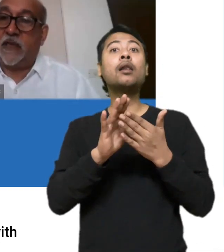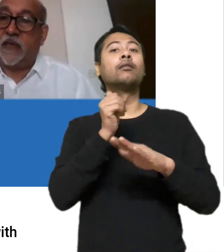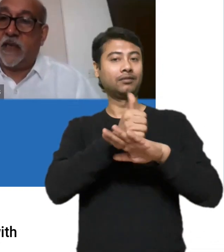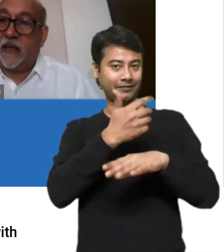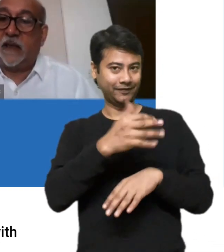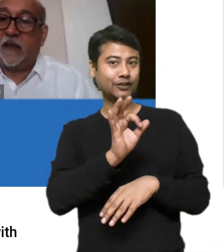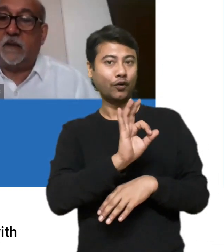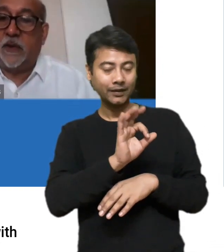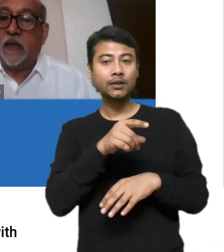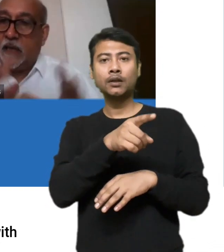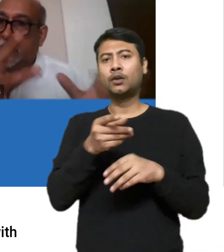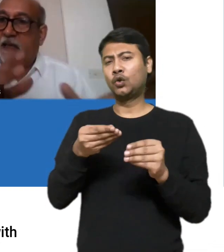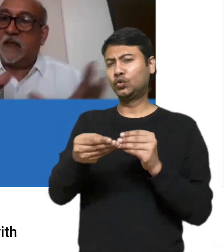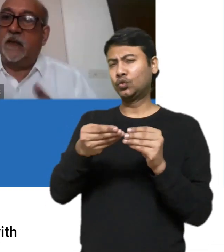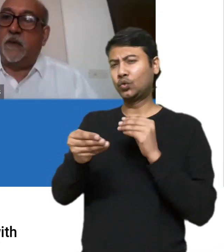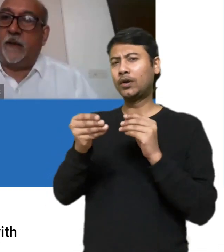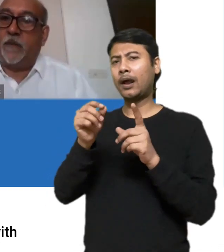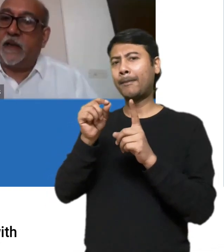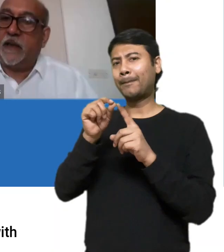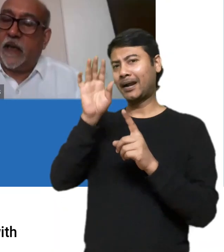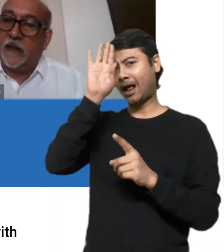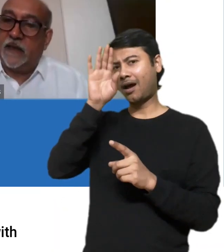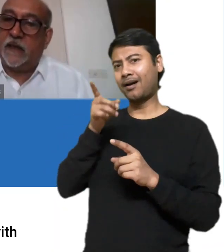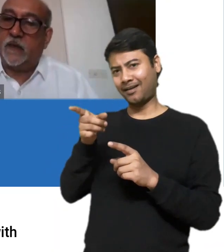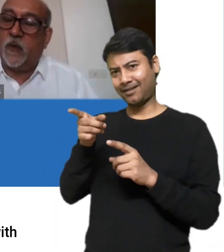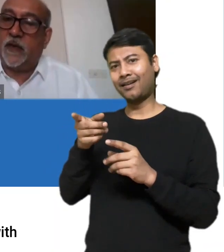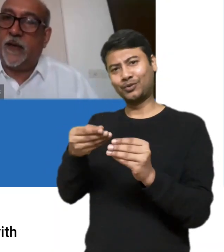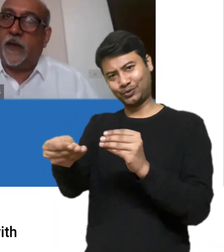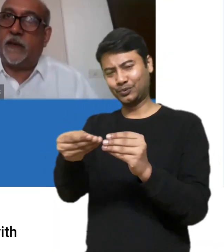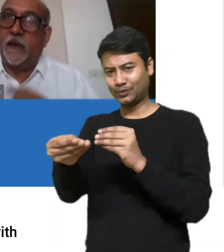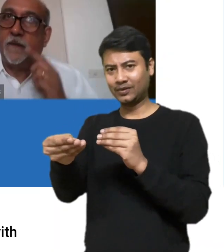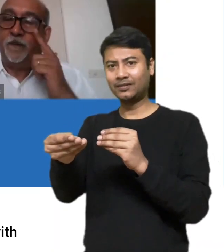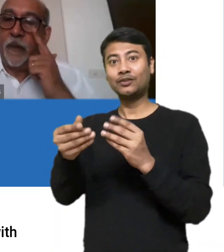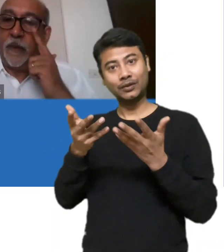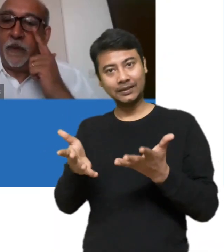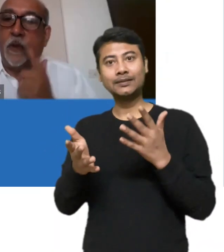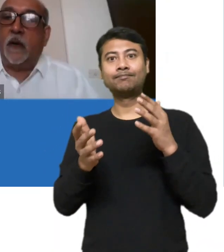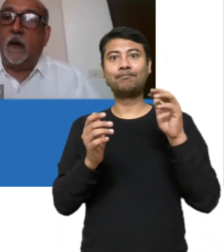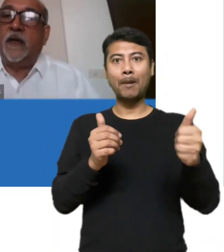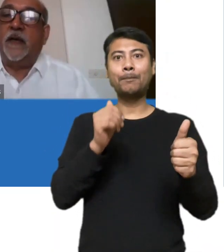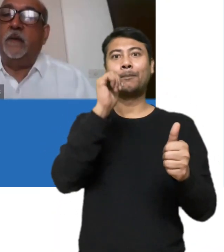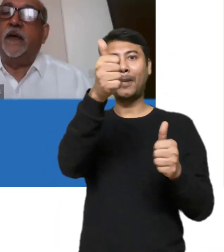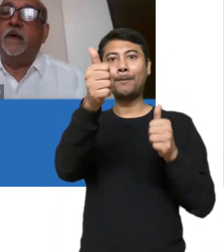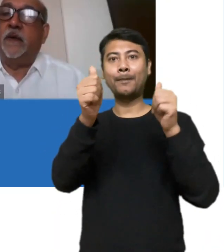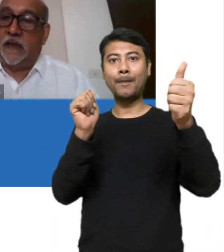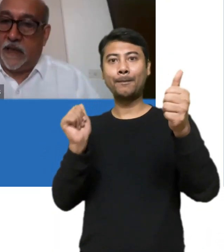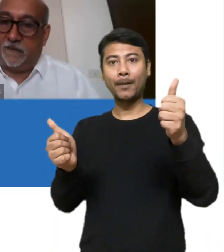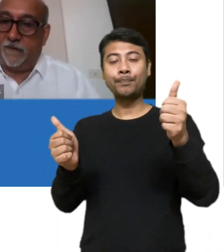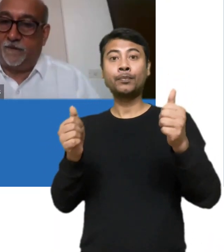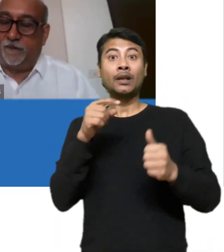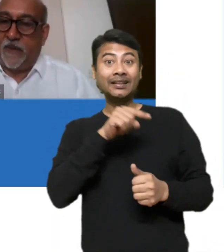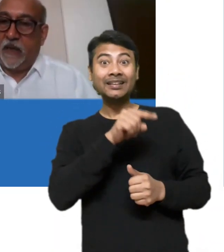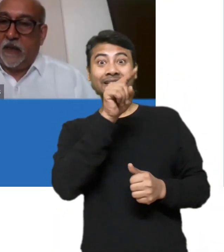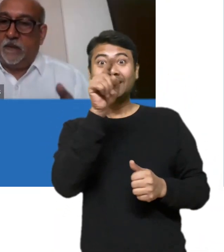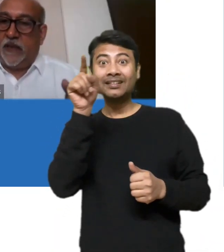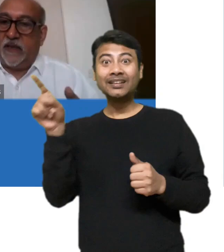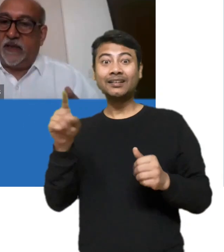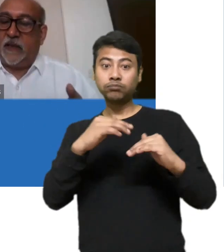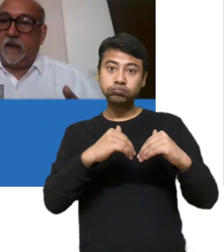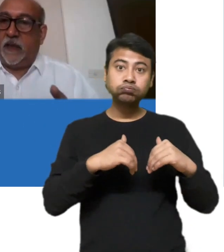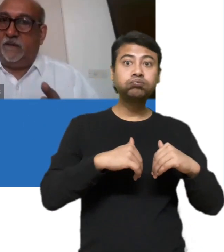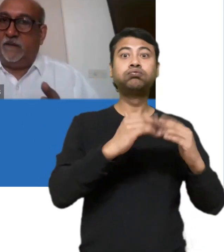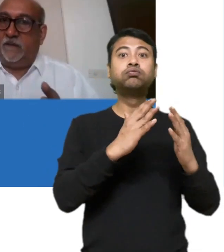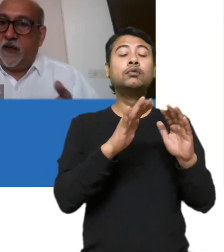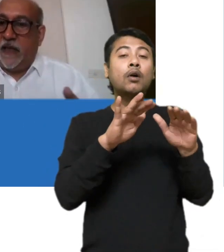in Patiala at the moment, and that's the way. And this is working with people who are already working with the deaf,